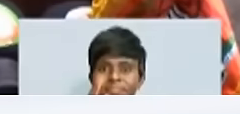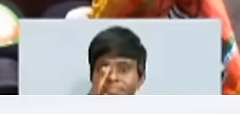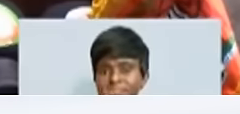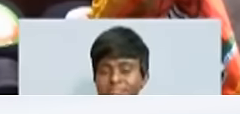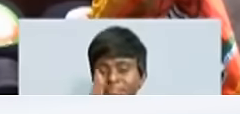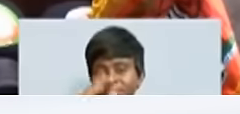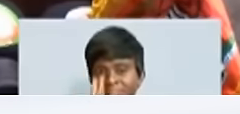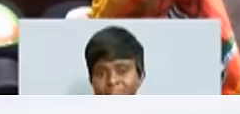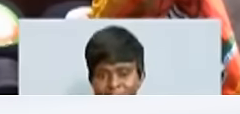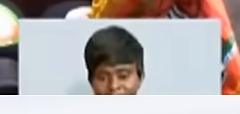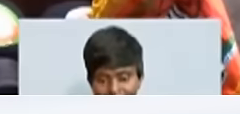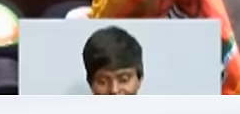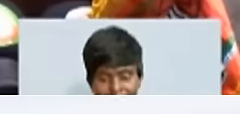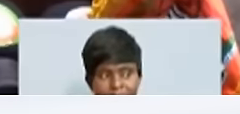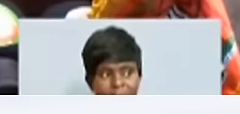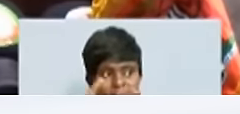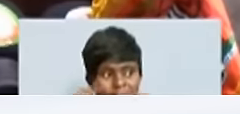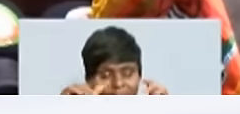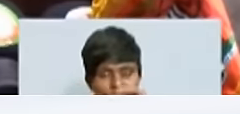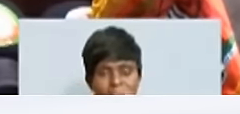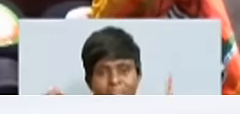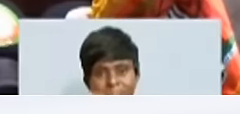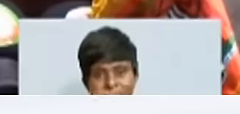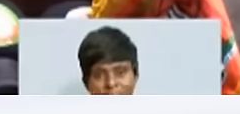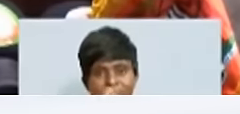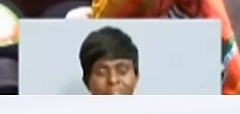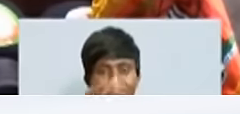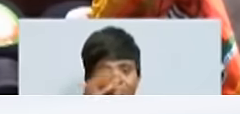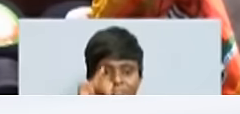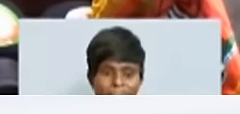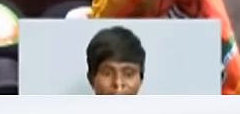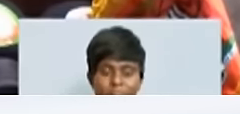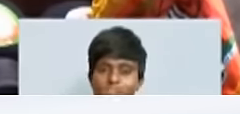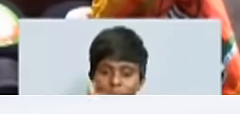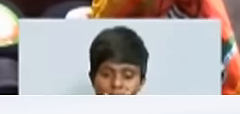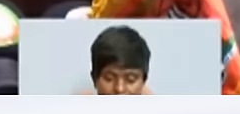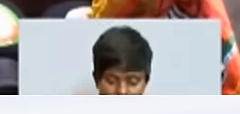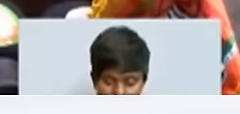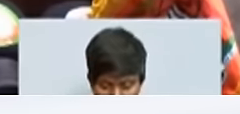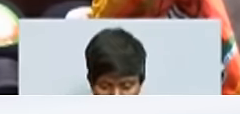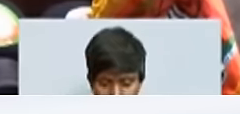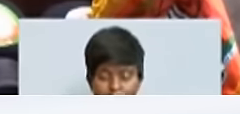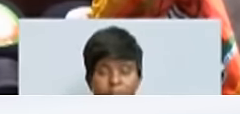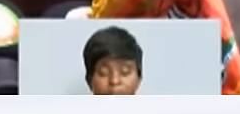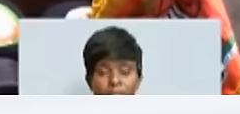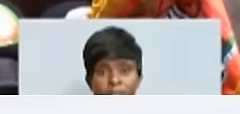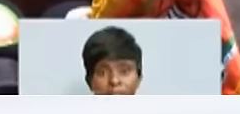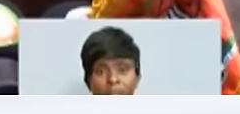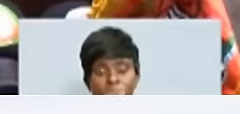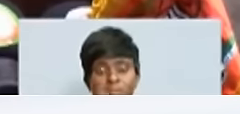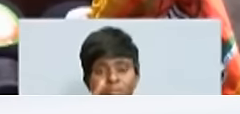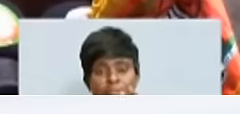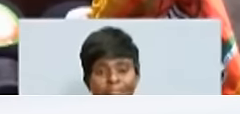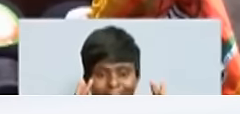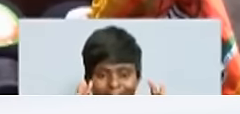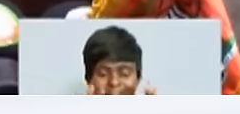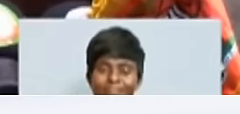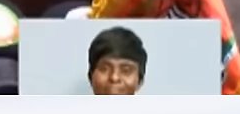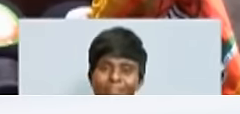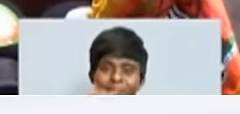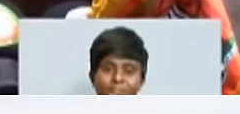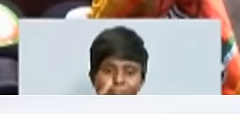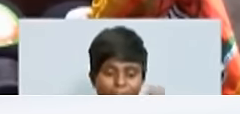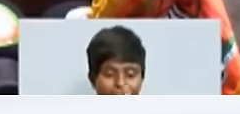Speaker, we are making progress in our fight against corruption. To strengthen collaboration and efficiency among